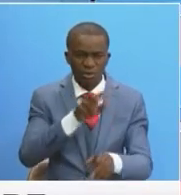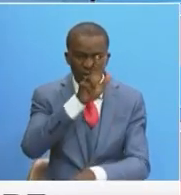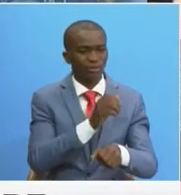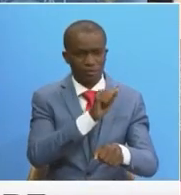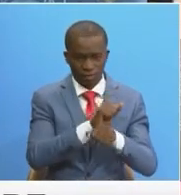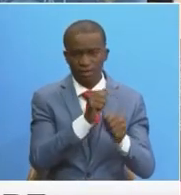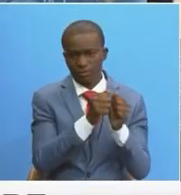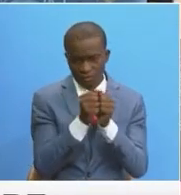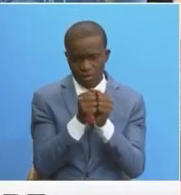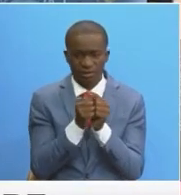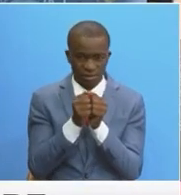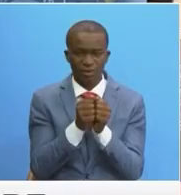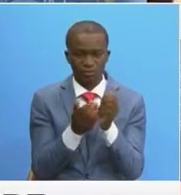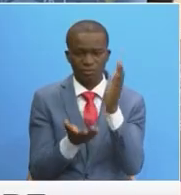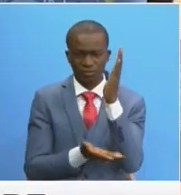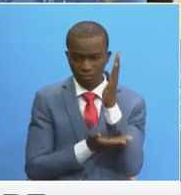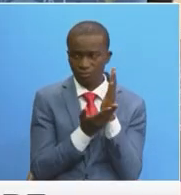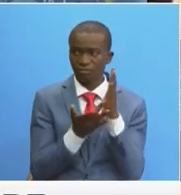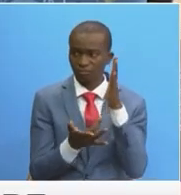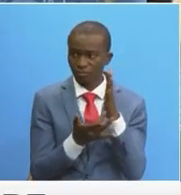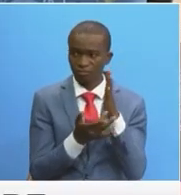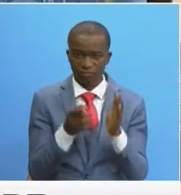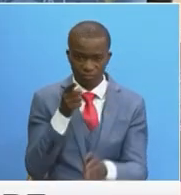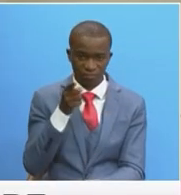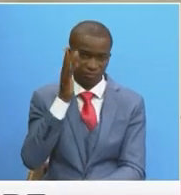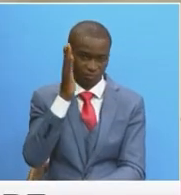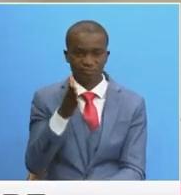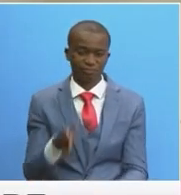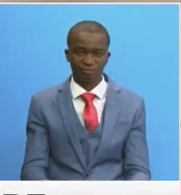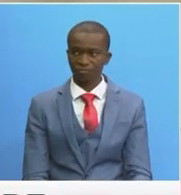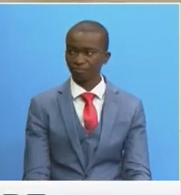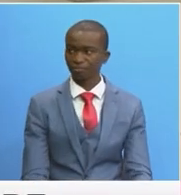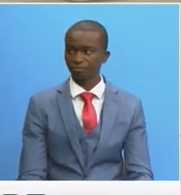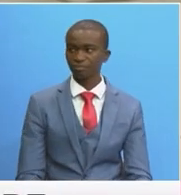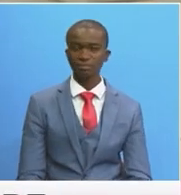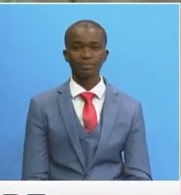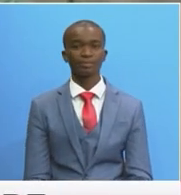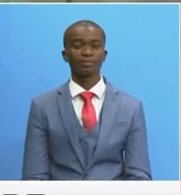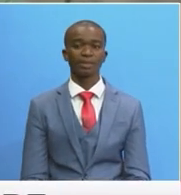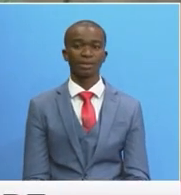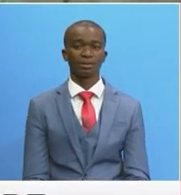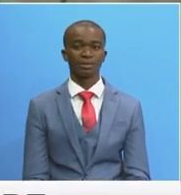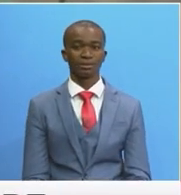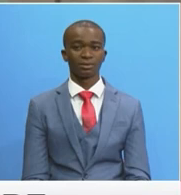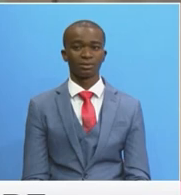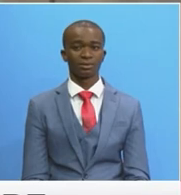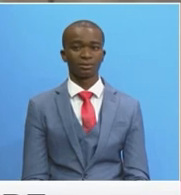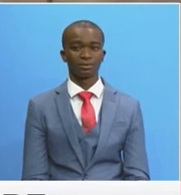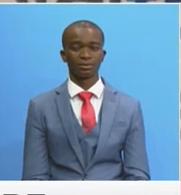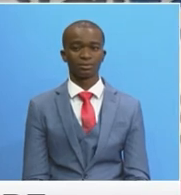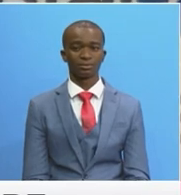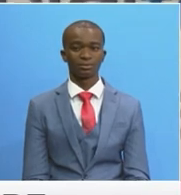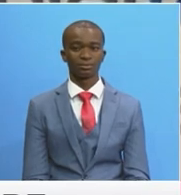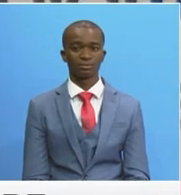Meanwhile, Burundian Minister of Communication Technology and Information Leocadi